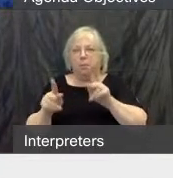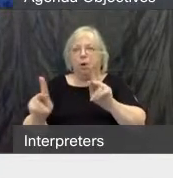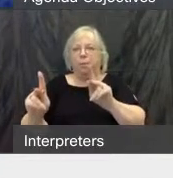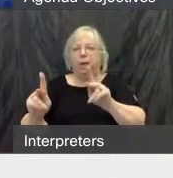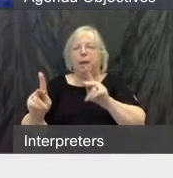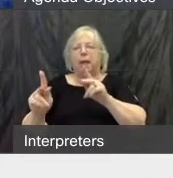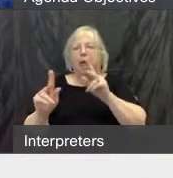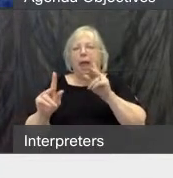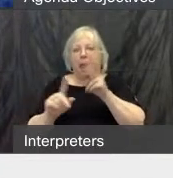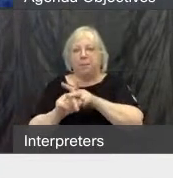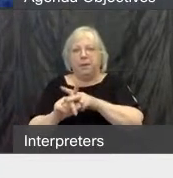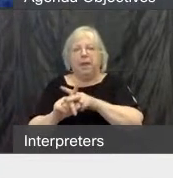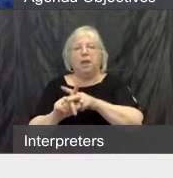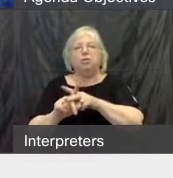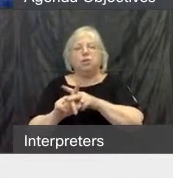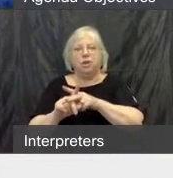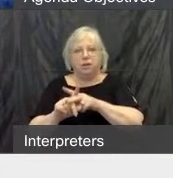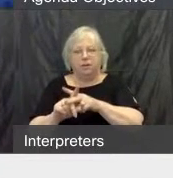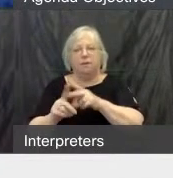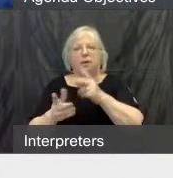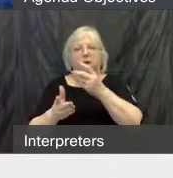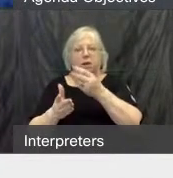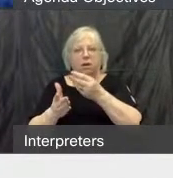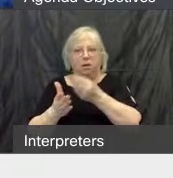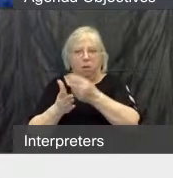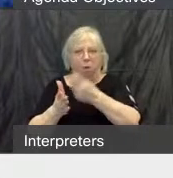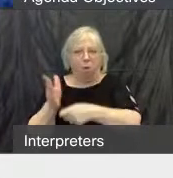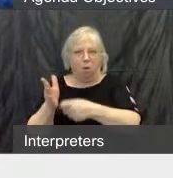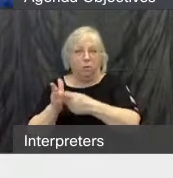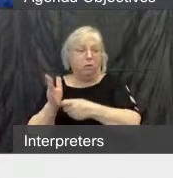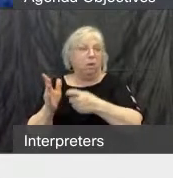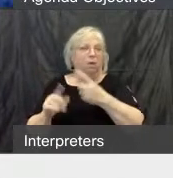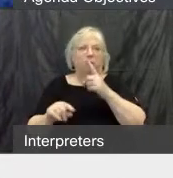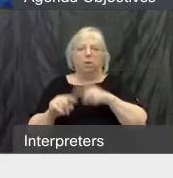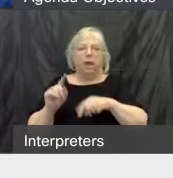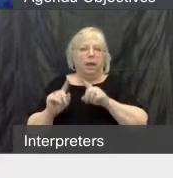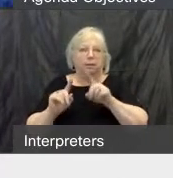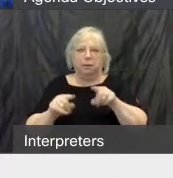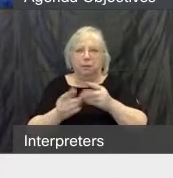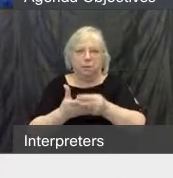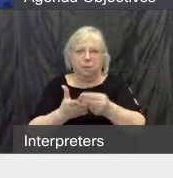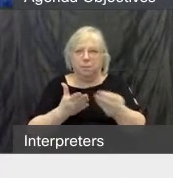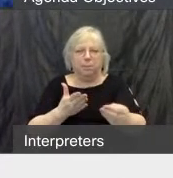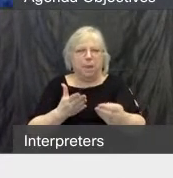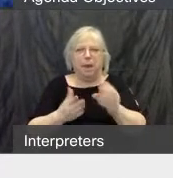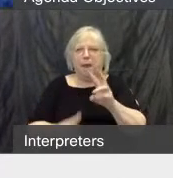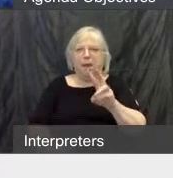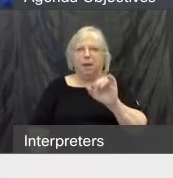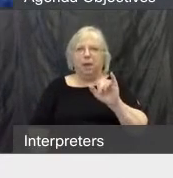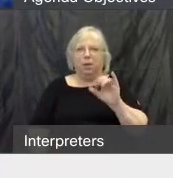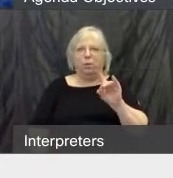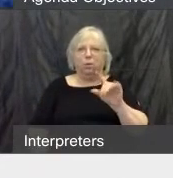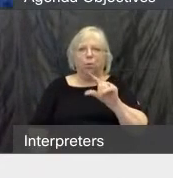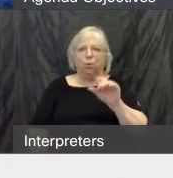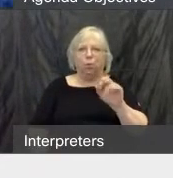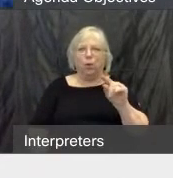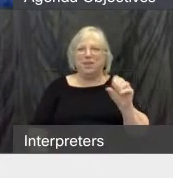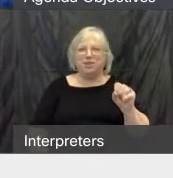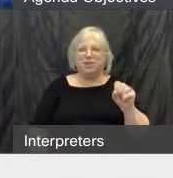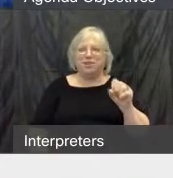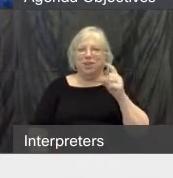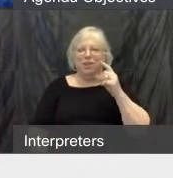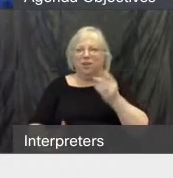application process from $500. You can't go and buy widgets for your house